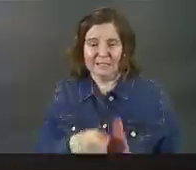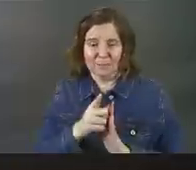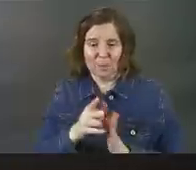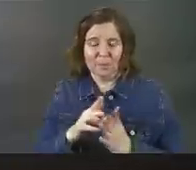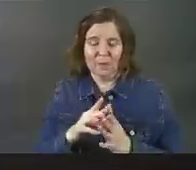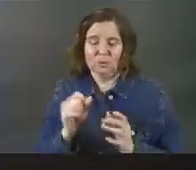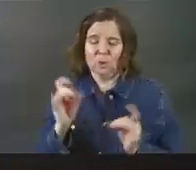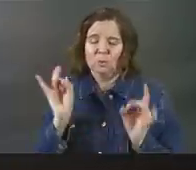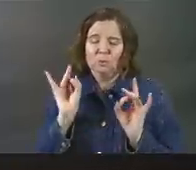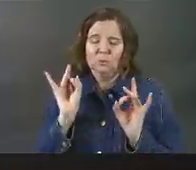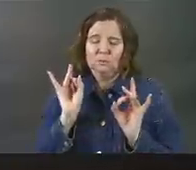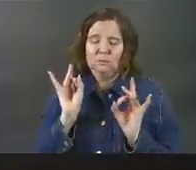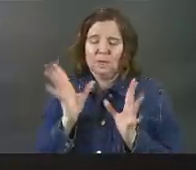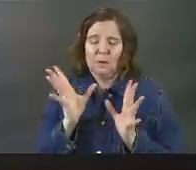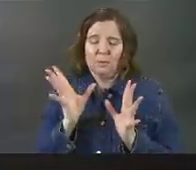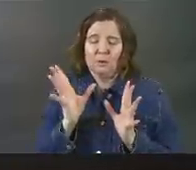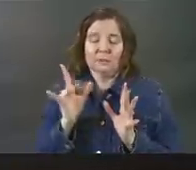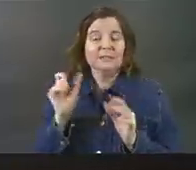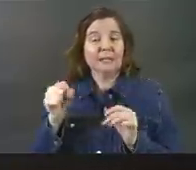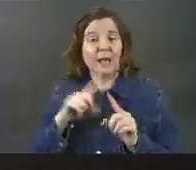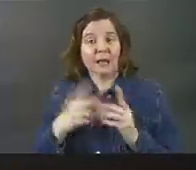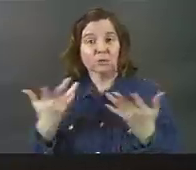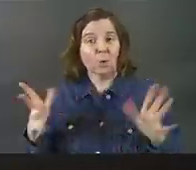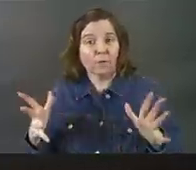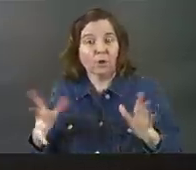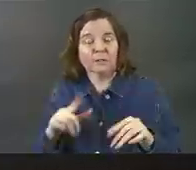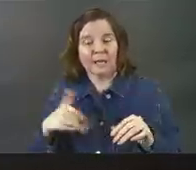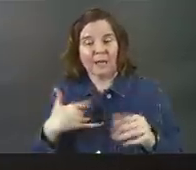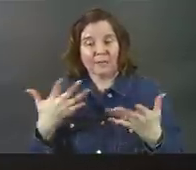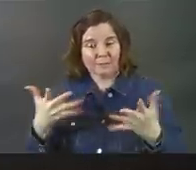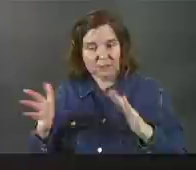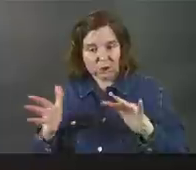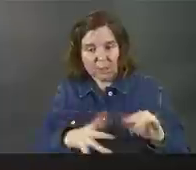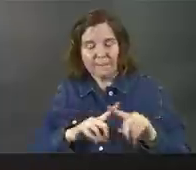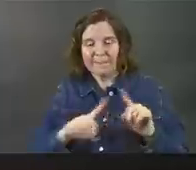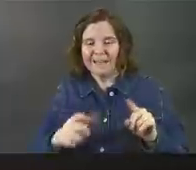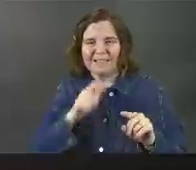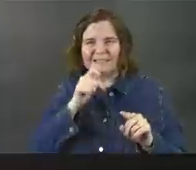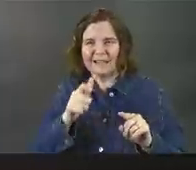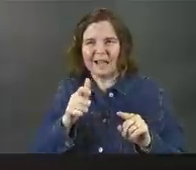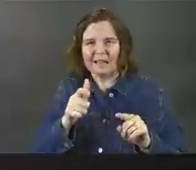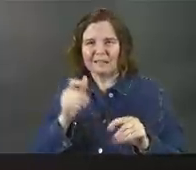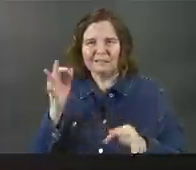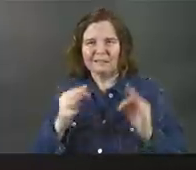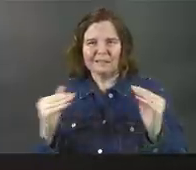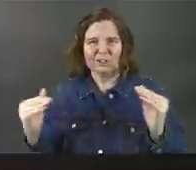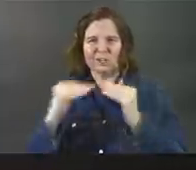moment that was so terrible. And yeah, it's over. Yeah, that was dealt with, but